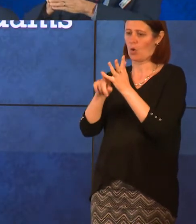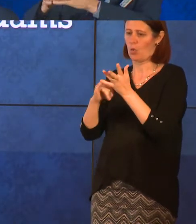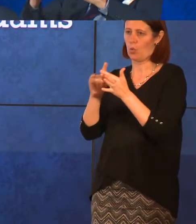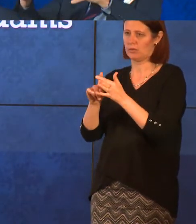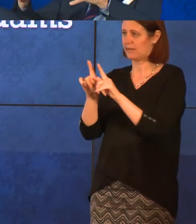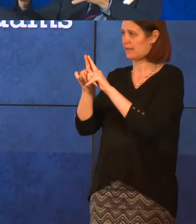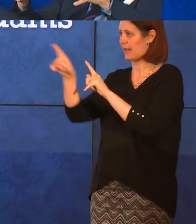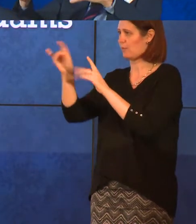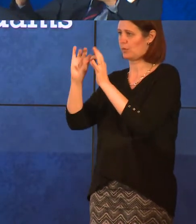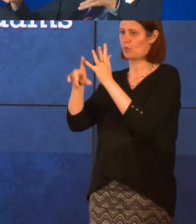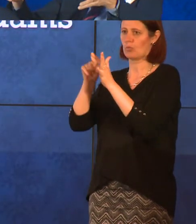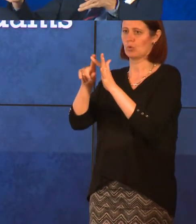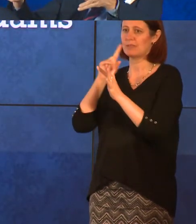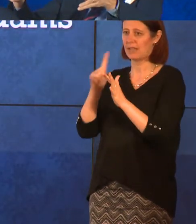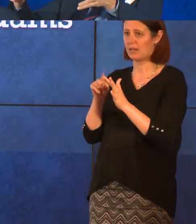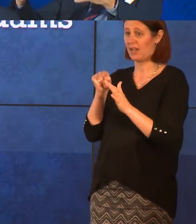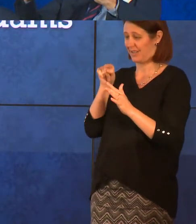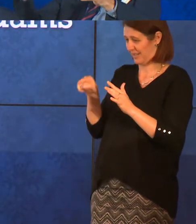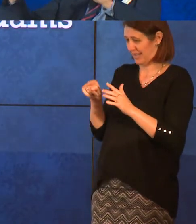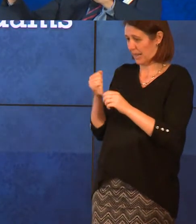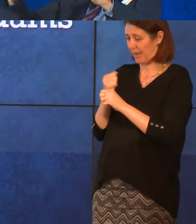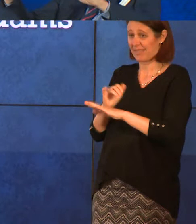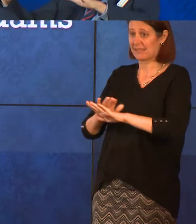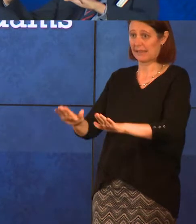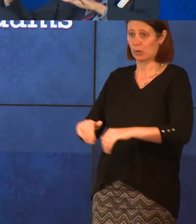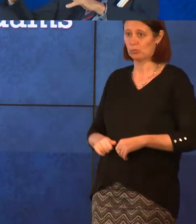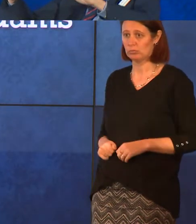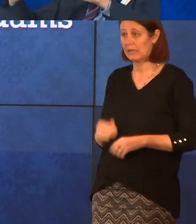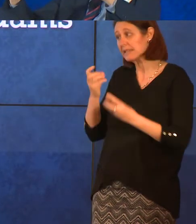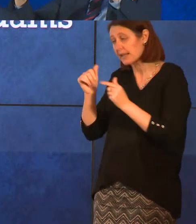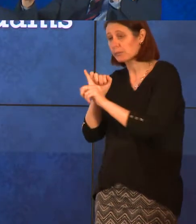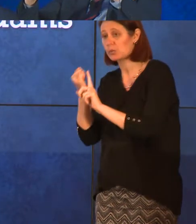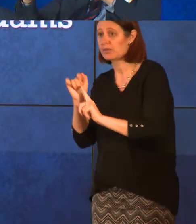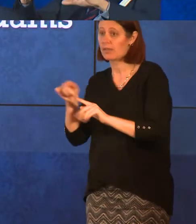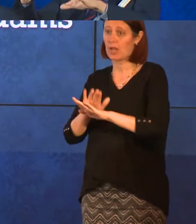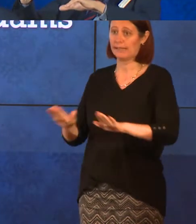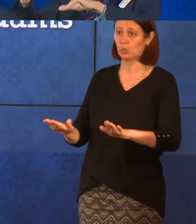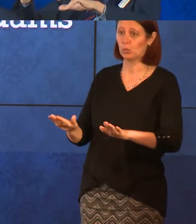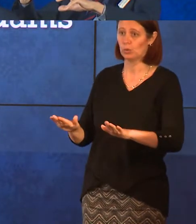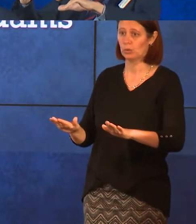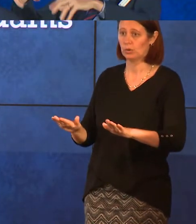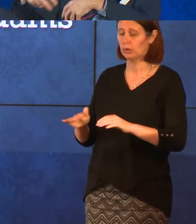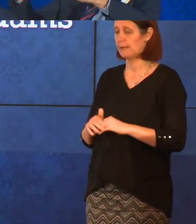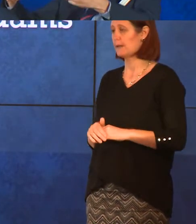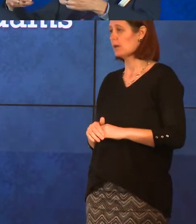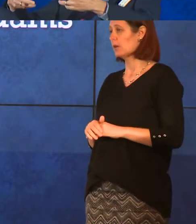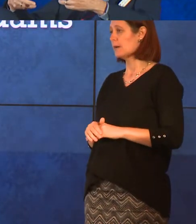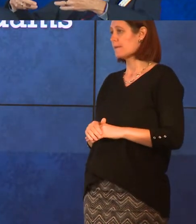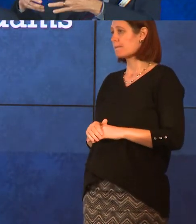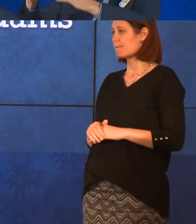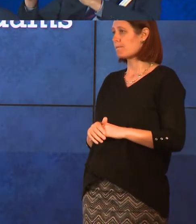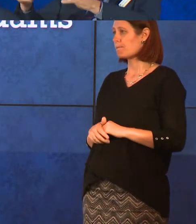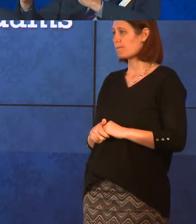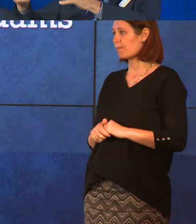earlier, potentially make those illegal, which in some ways they are anyway when you get to anti-competitive practices and so on,